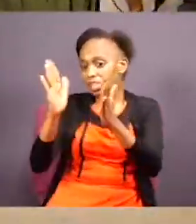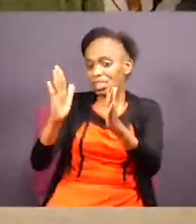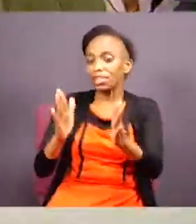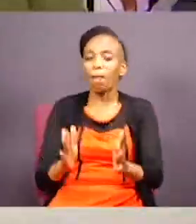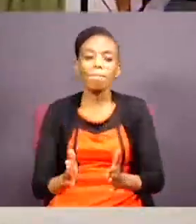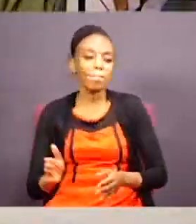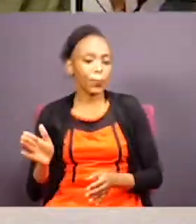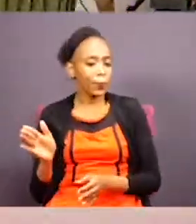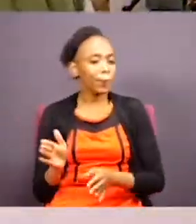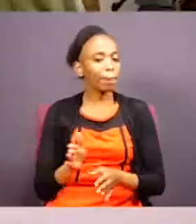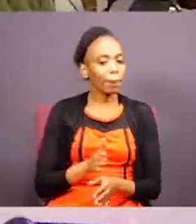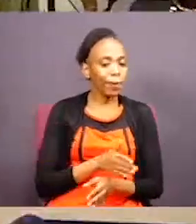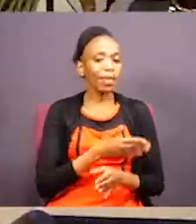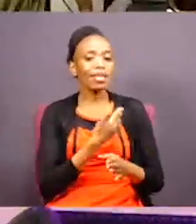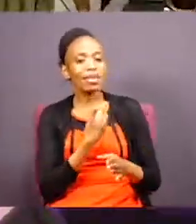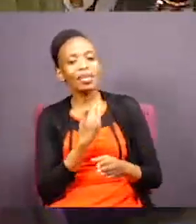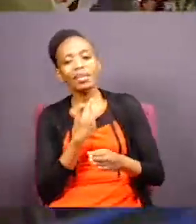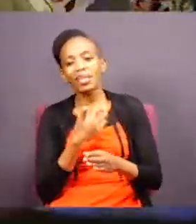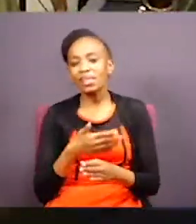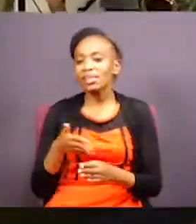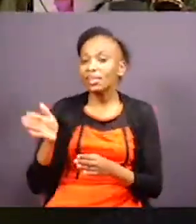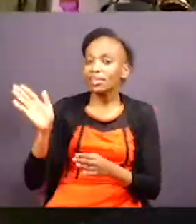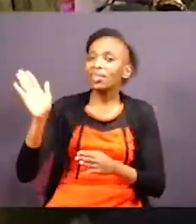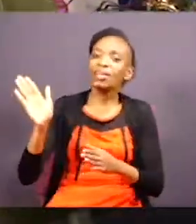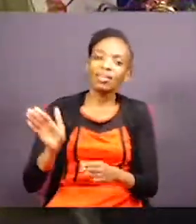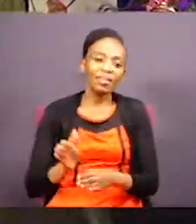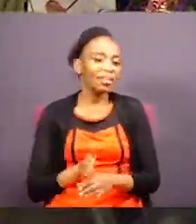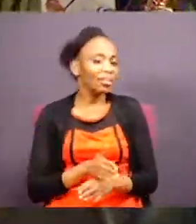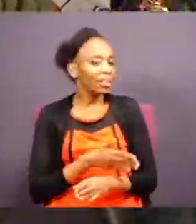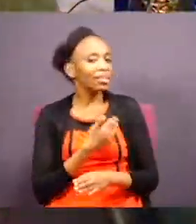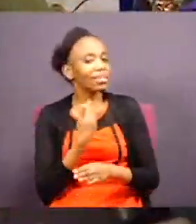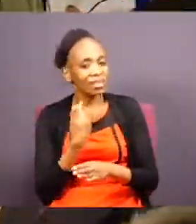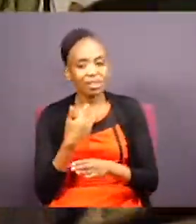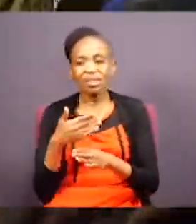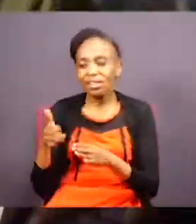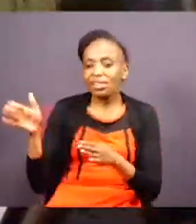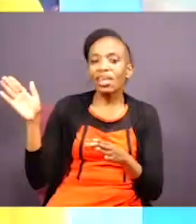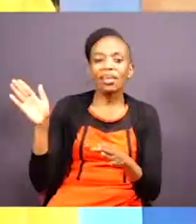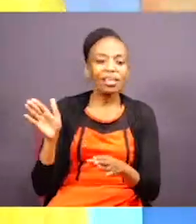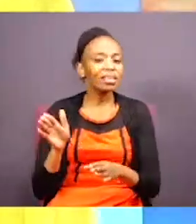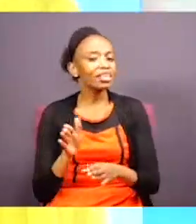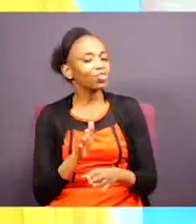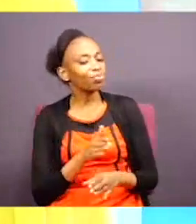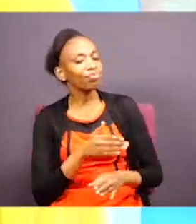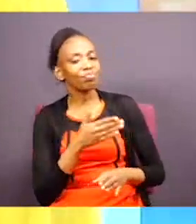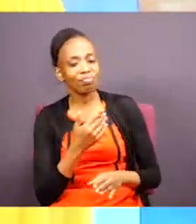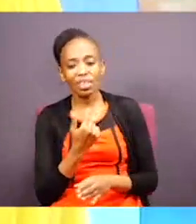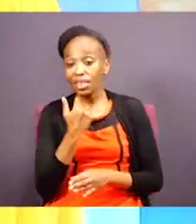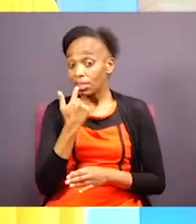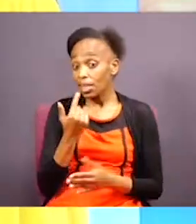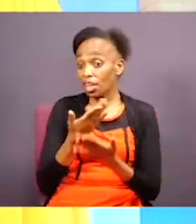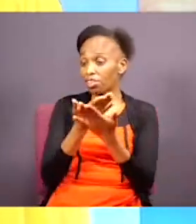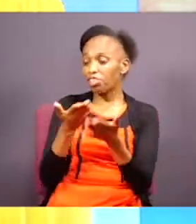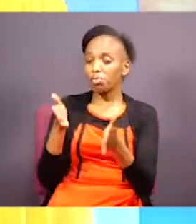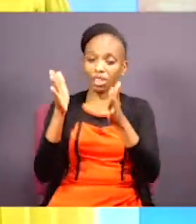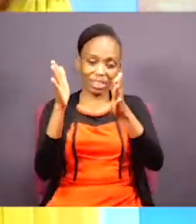everybody, let everybody, one more time, everybody, see, come on, everybody, see, come on, everybody, see, yeah. Let